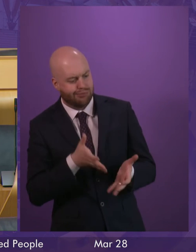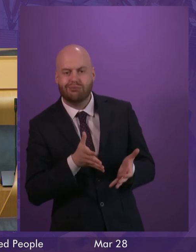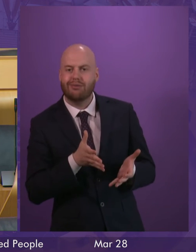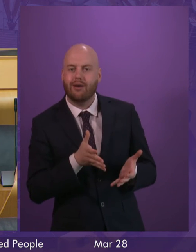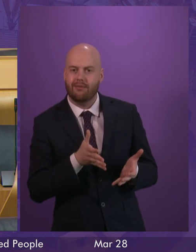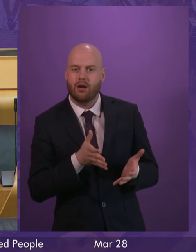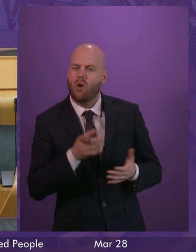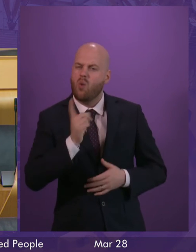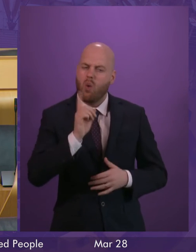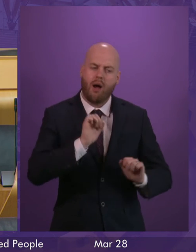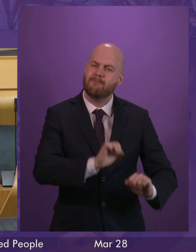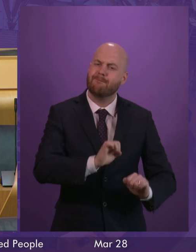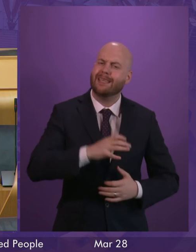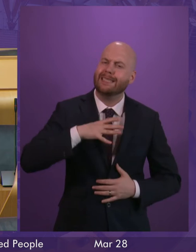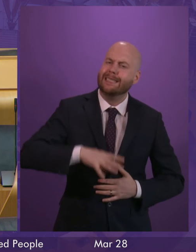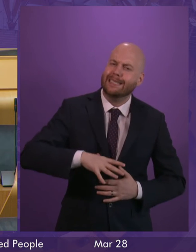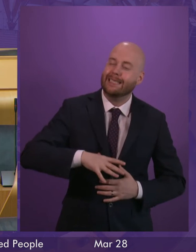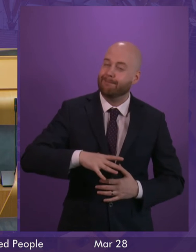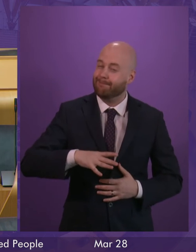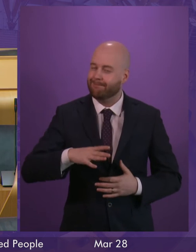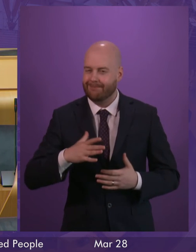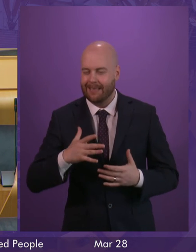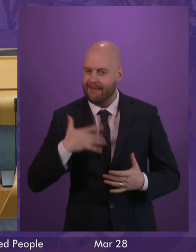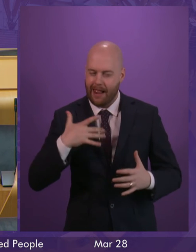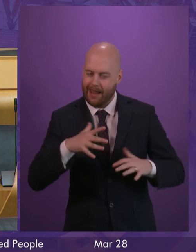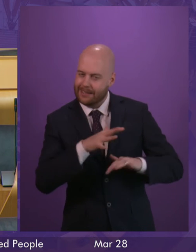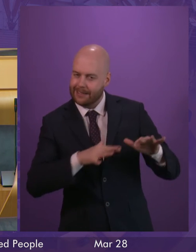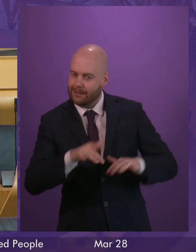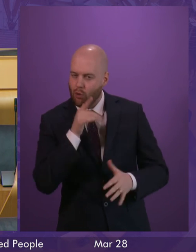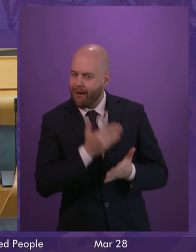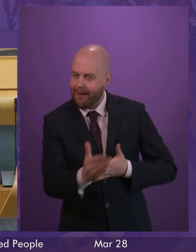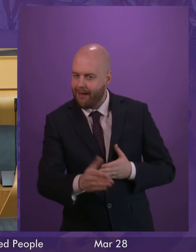needs of these autistic patients and supportive parents and families.